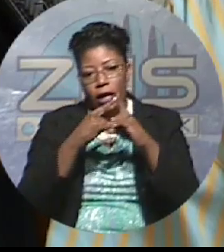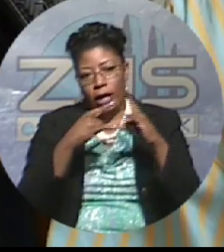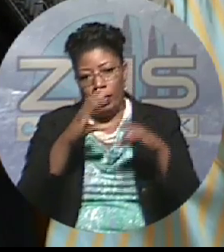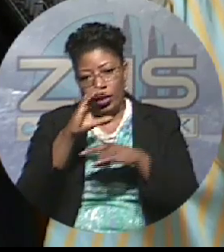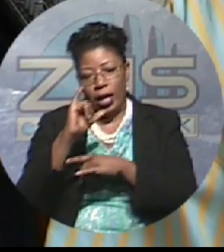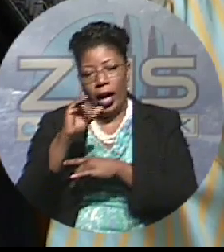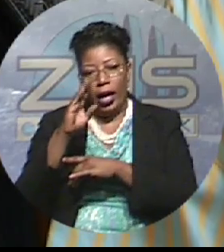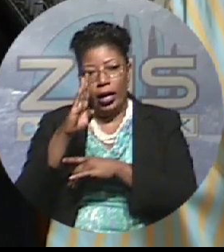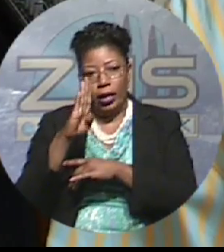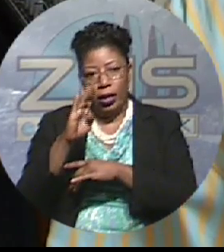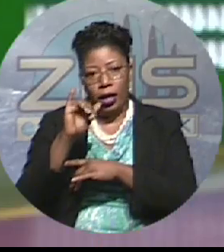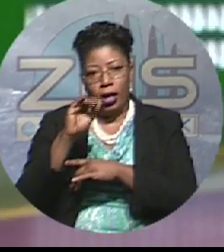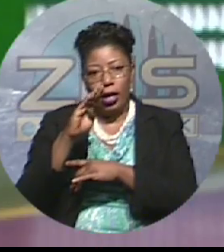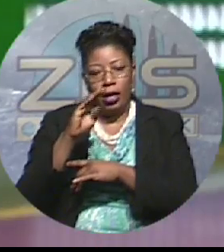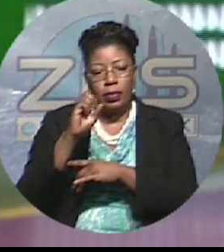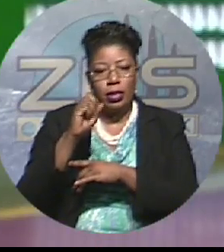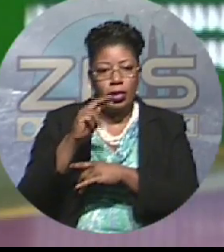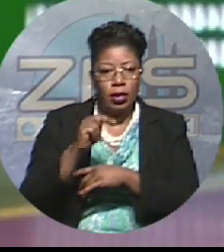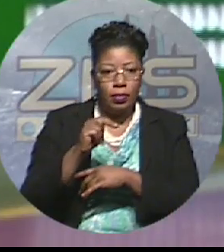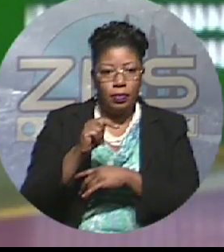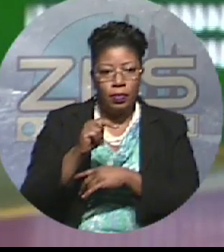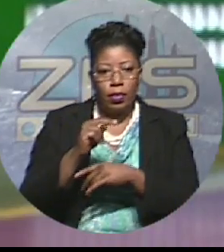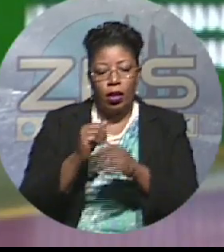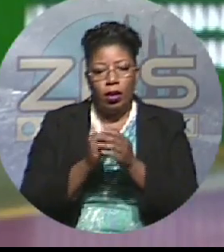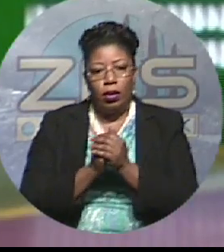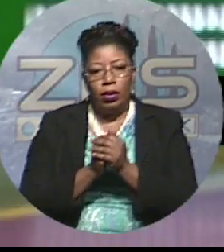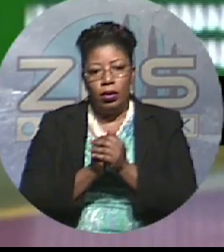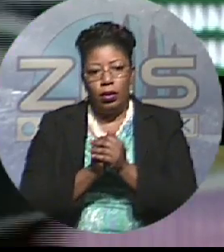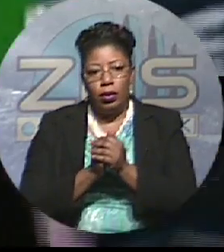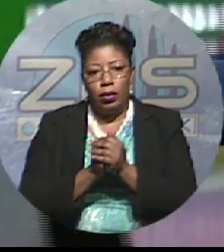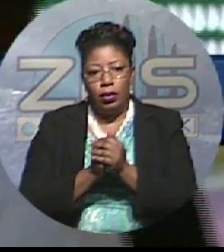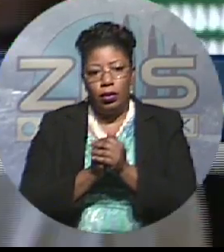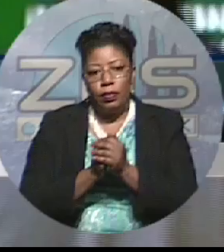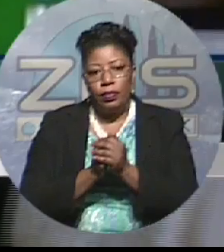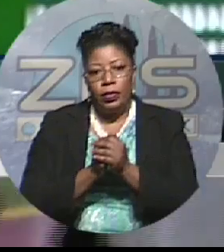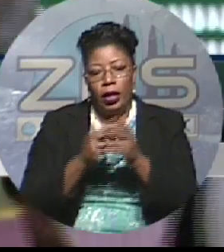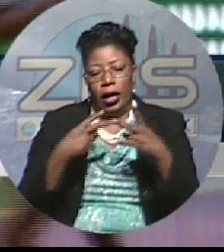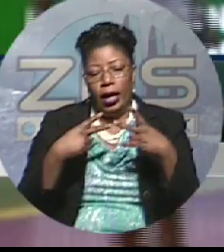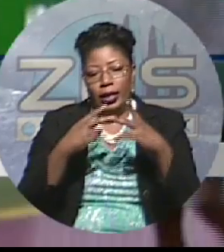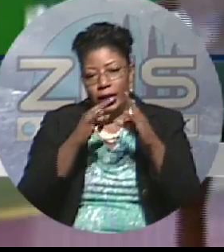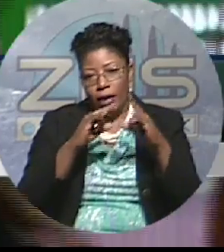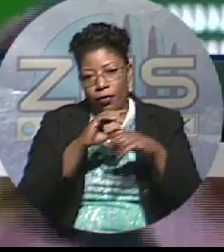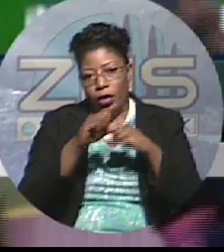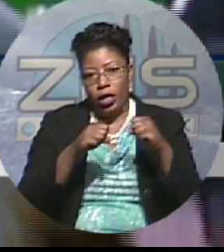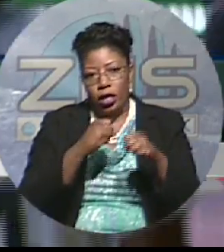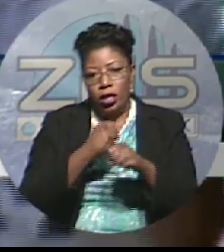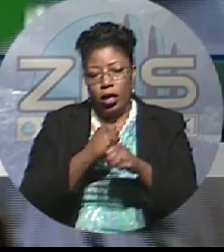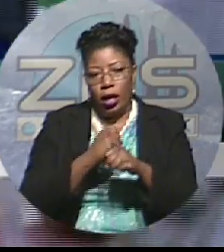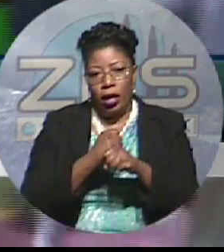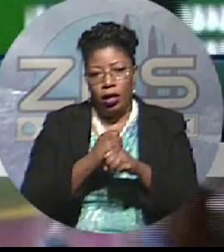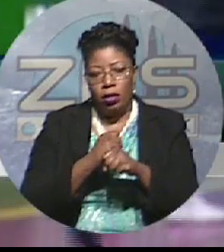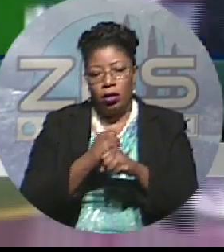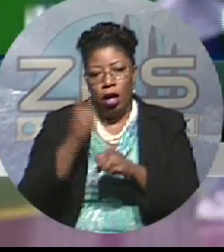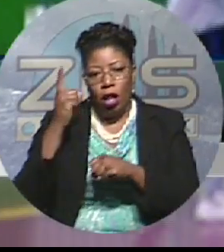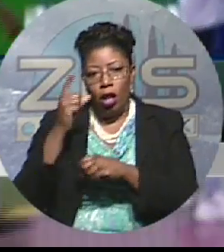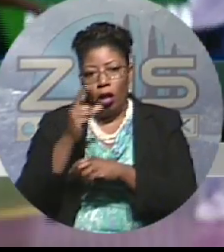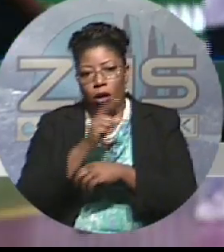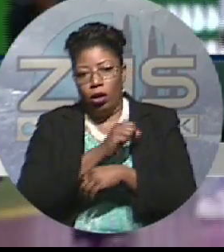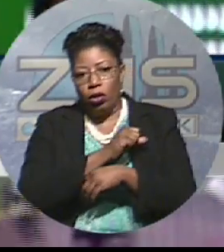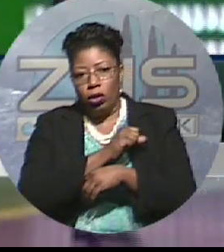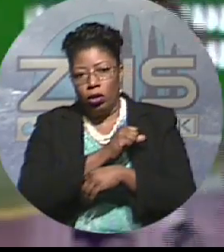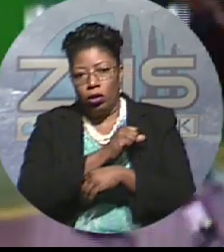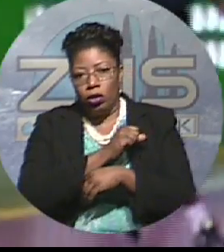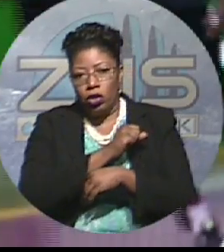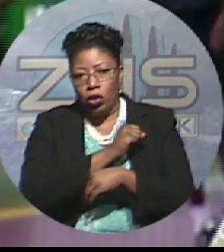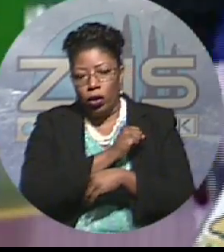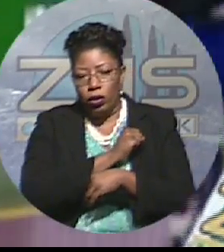get started tomorrow. Deshaun Taylor attended Stingers camp for years. Deshaun just graduated from Norfolk State, where